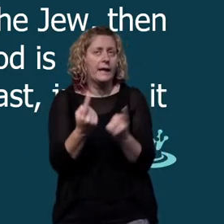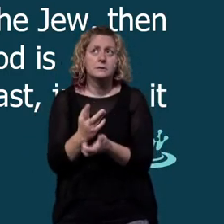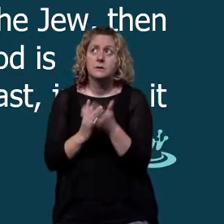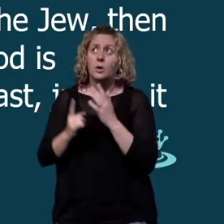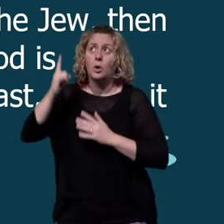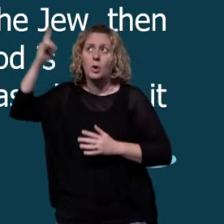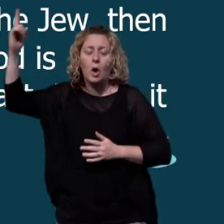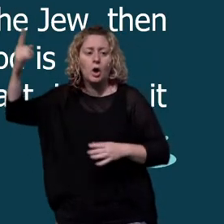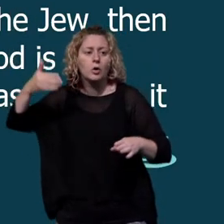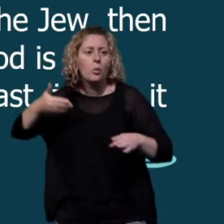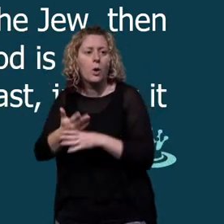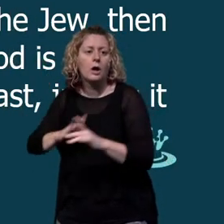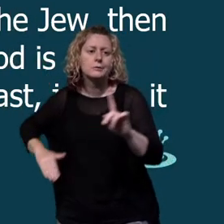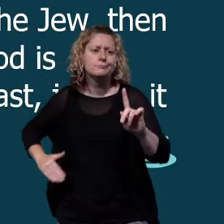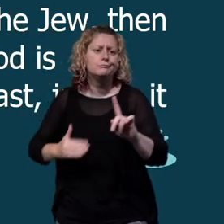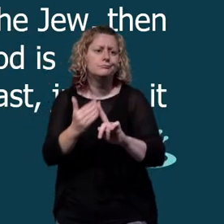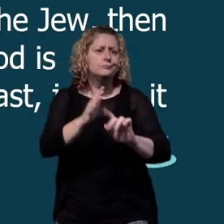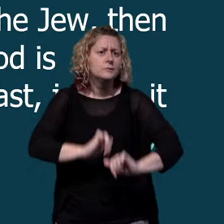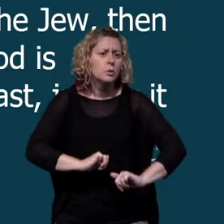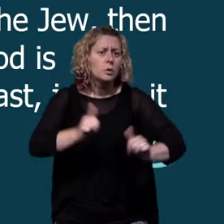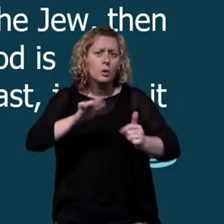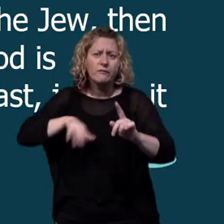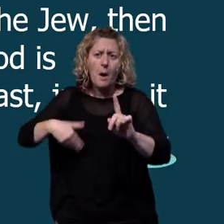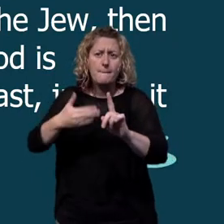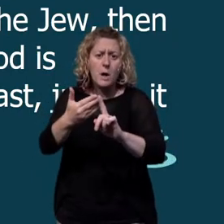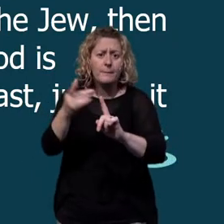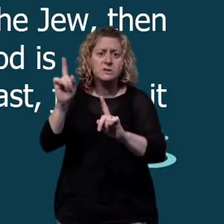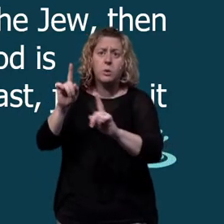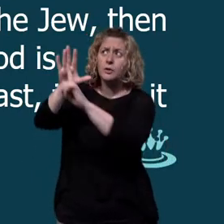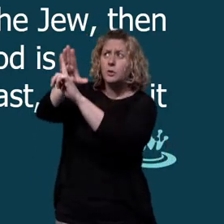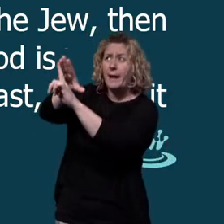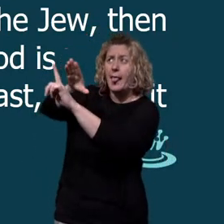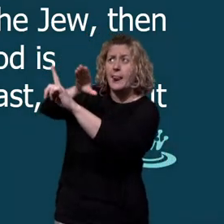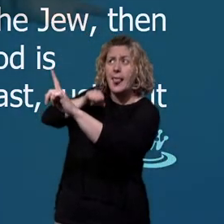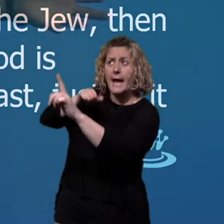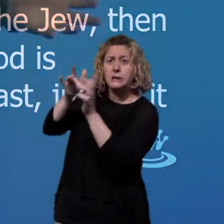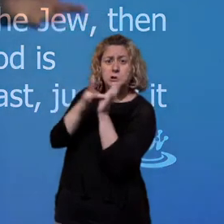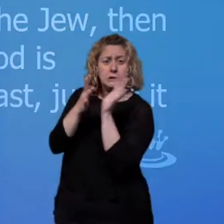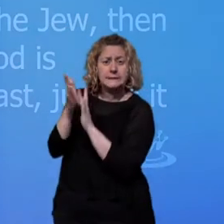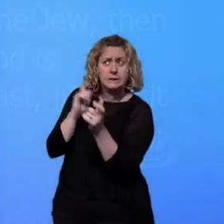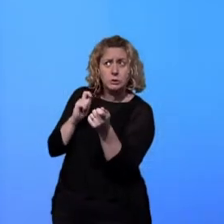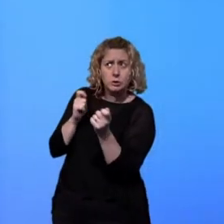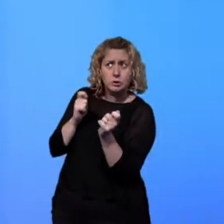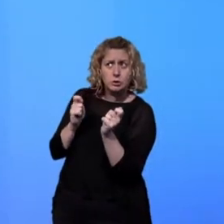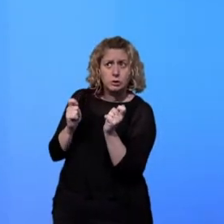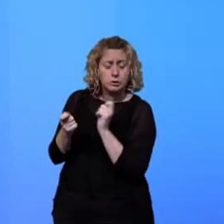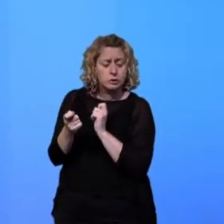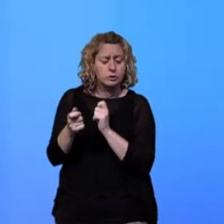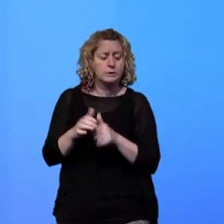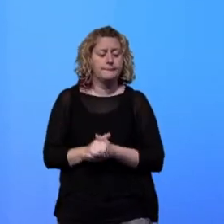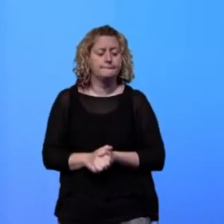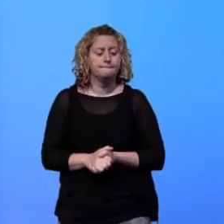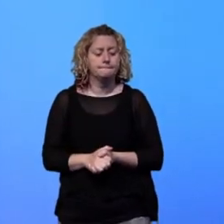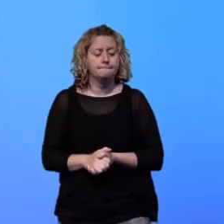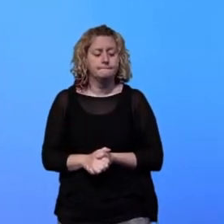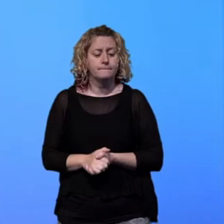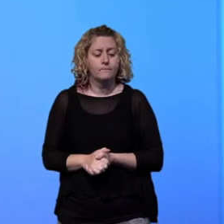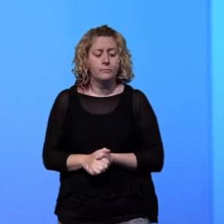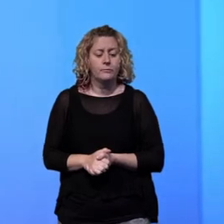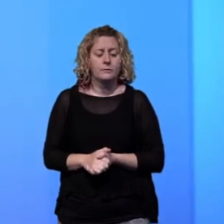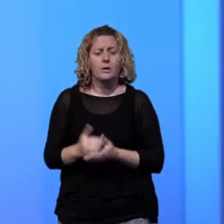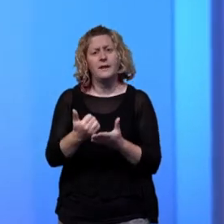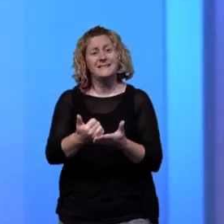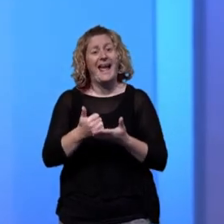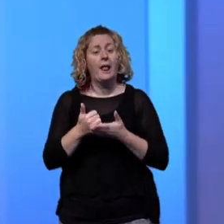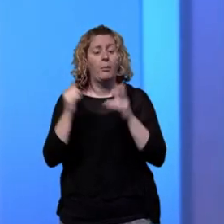And what is that purpose? To grow more like Jesus, to be conformed to the likeness of Christ. So here, jot this down, brothers and sisters. I find this such a help,